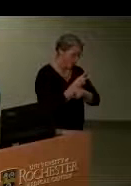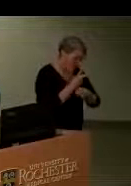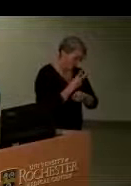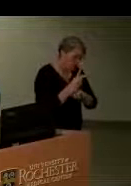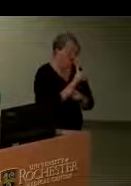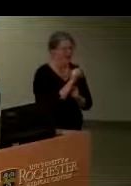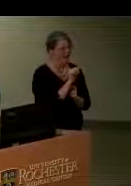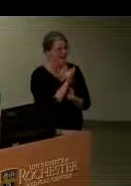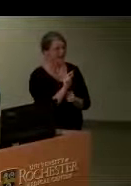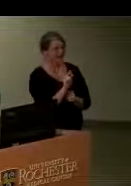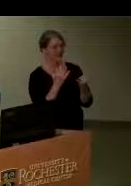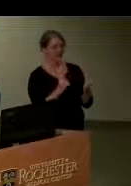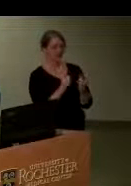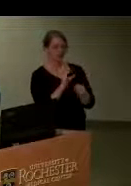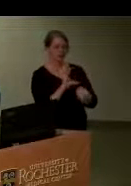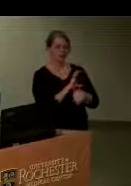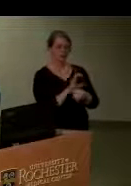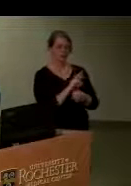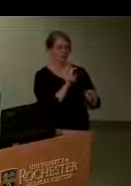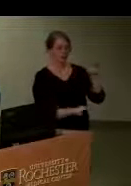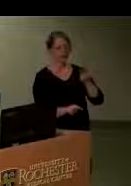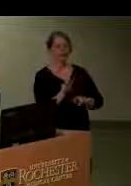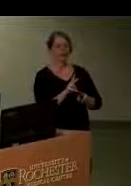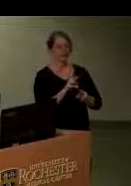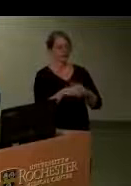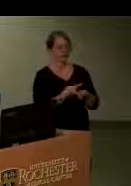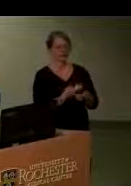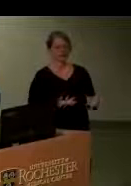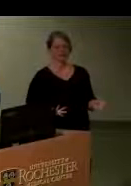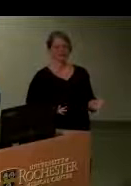with computerized records to look at those types of things.